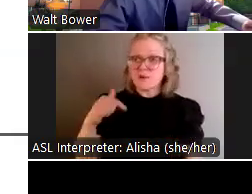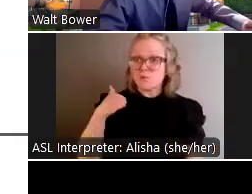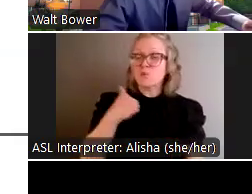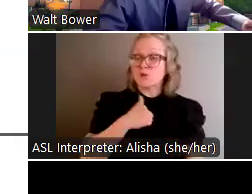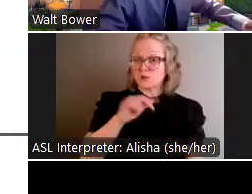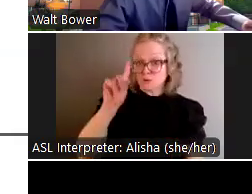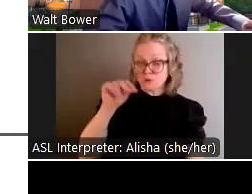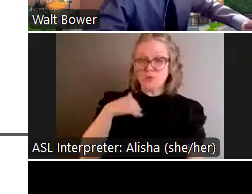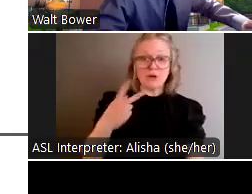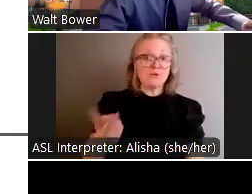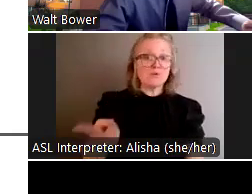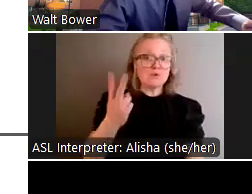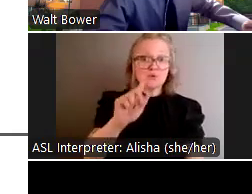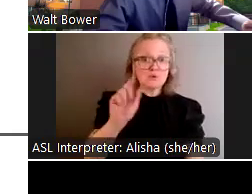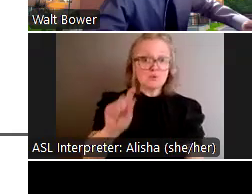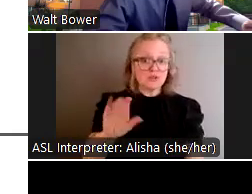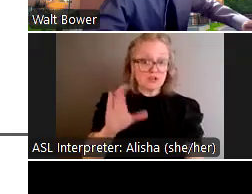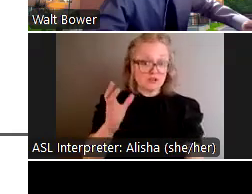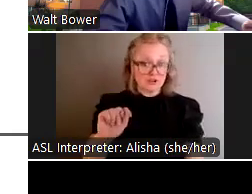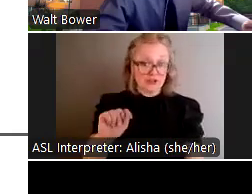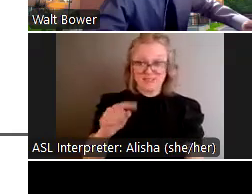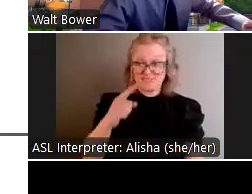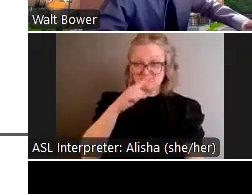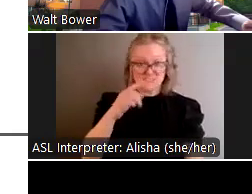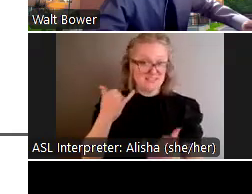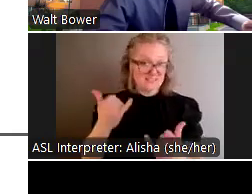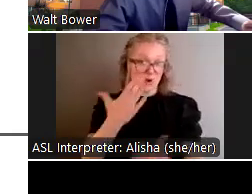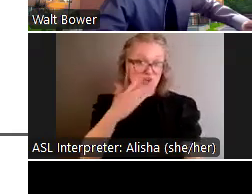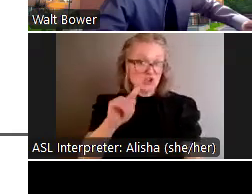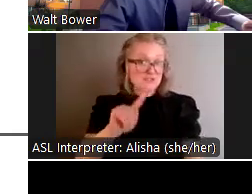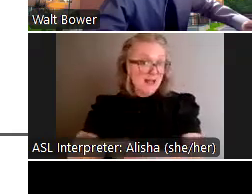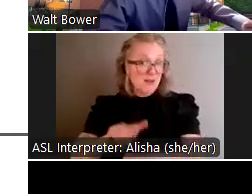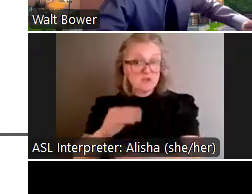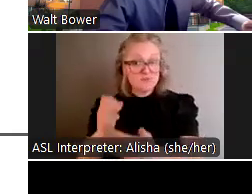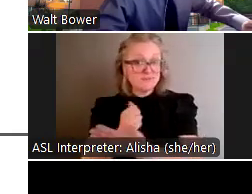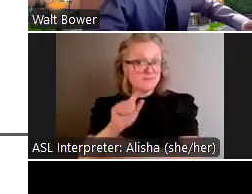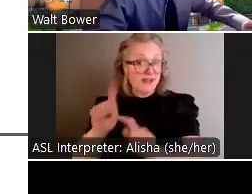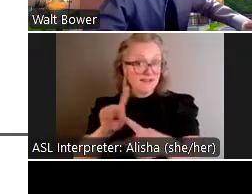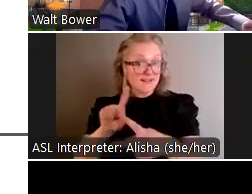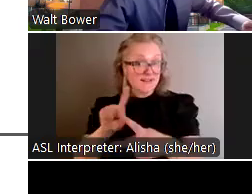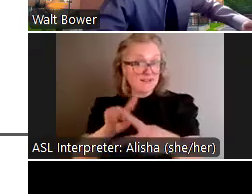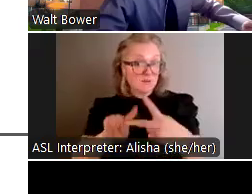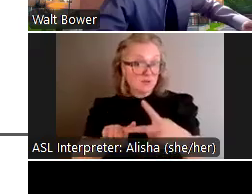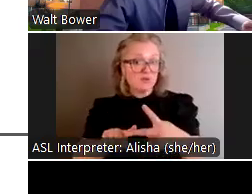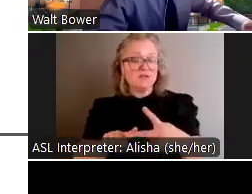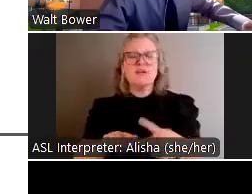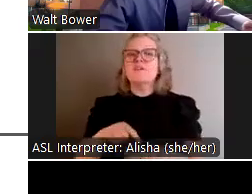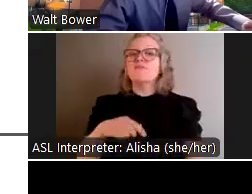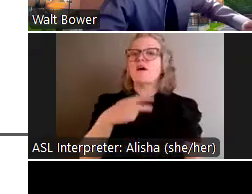questions in the chat. Would this be a good okay. time to ask those questions or Yeah, absolutely. from Patty,